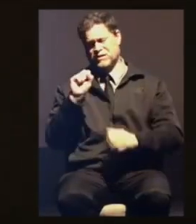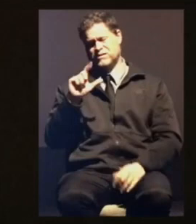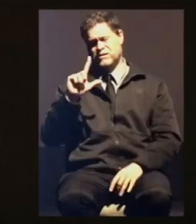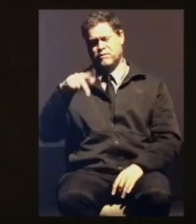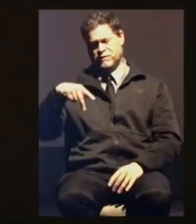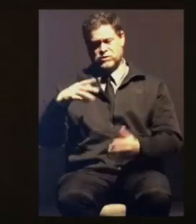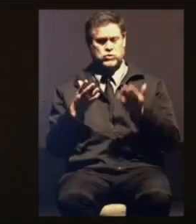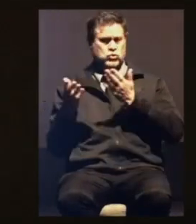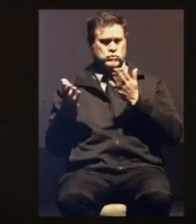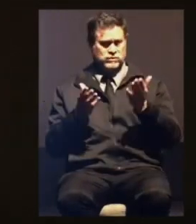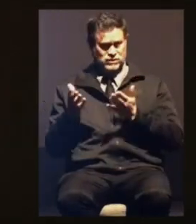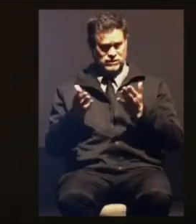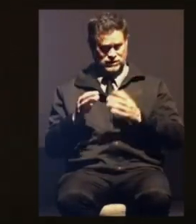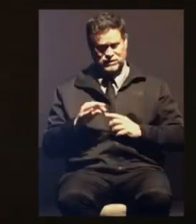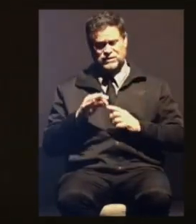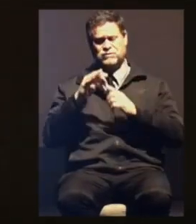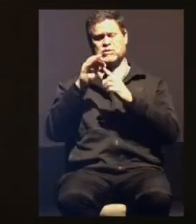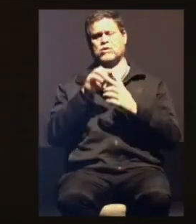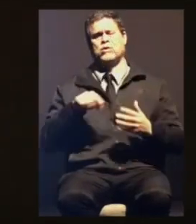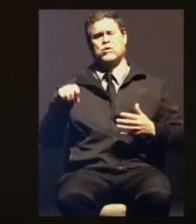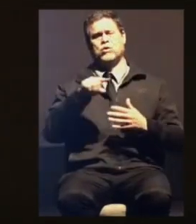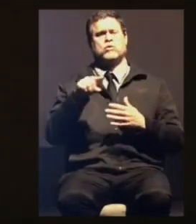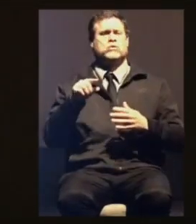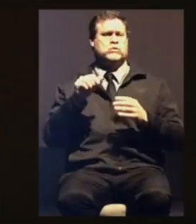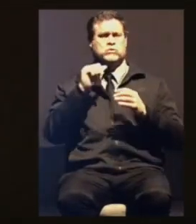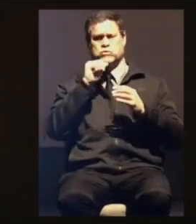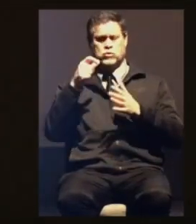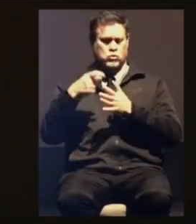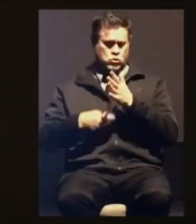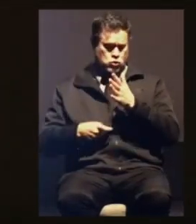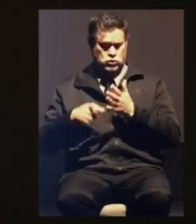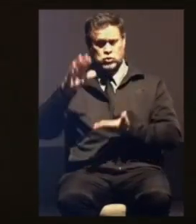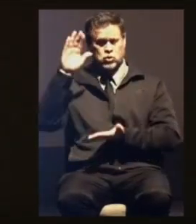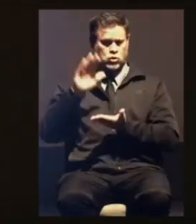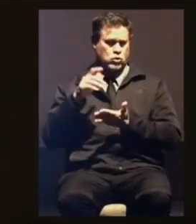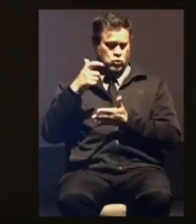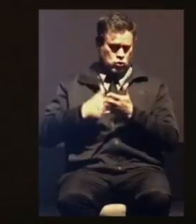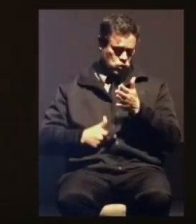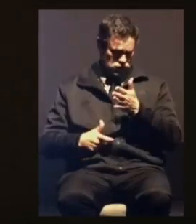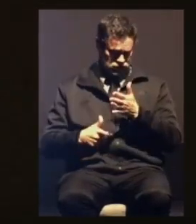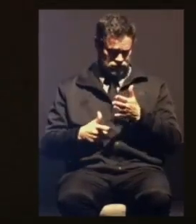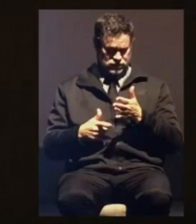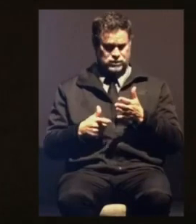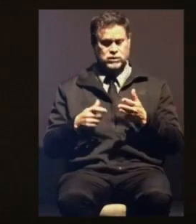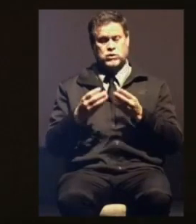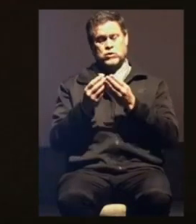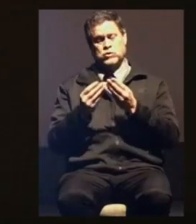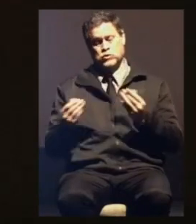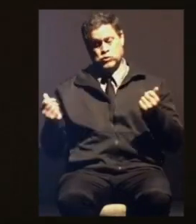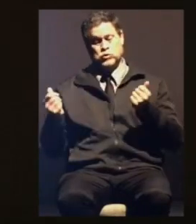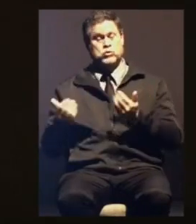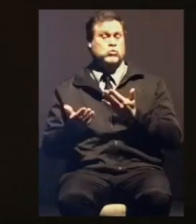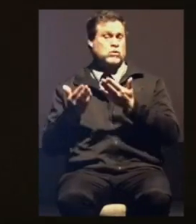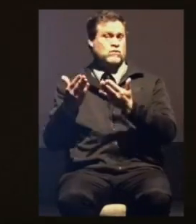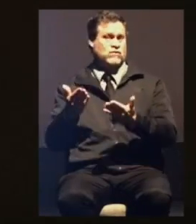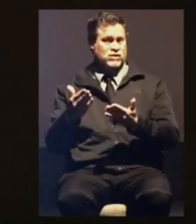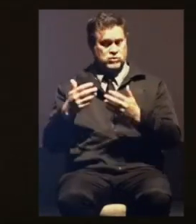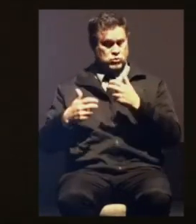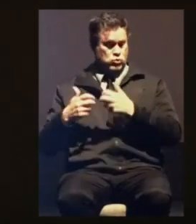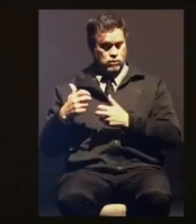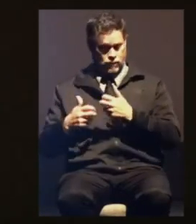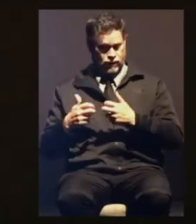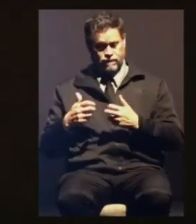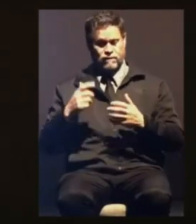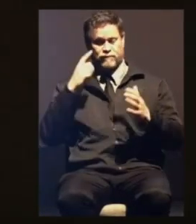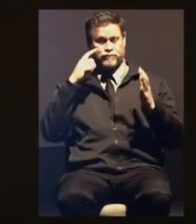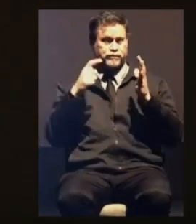services, especially those that are no cost or low cost. And the solutions we've provided to this problem is,